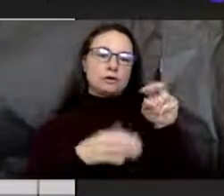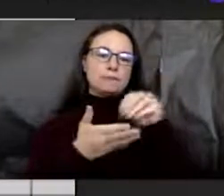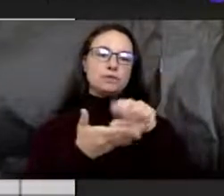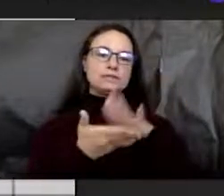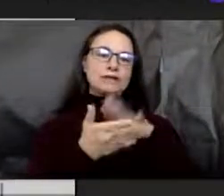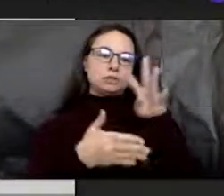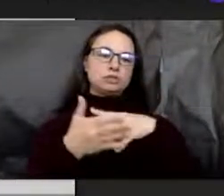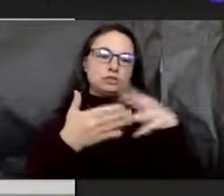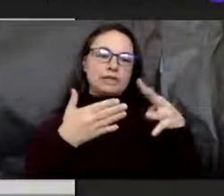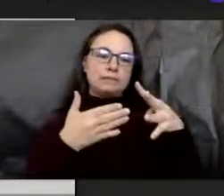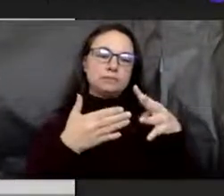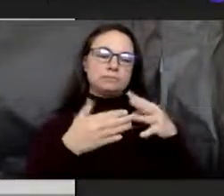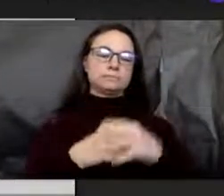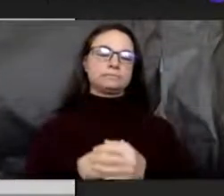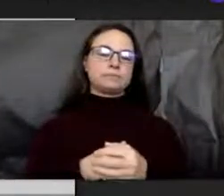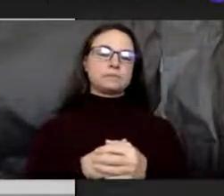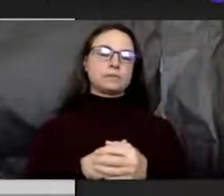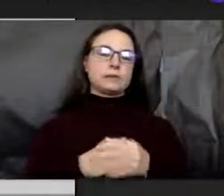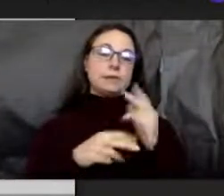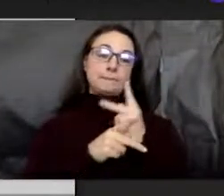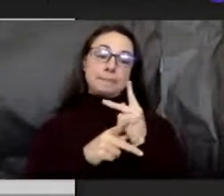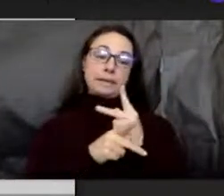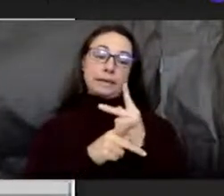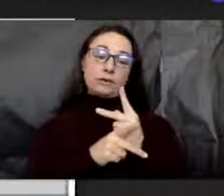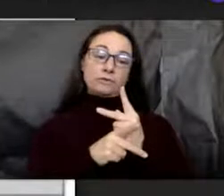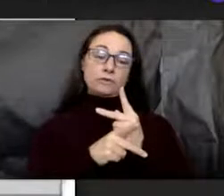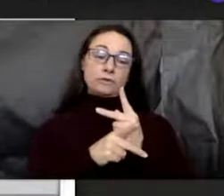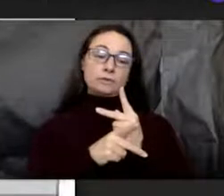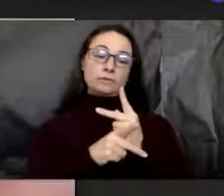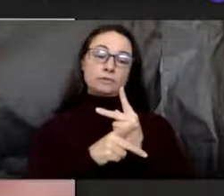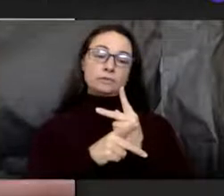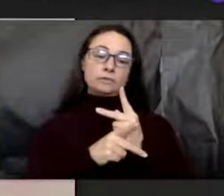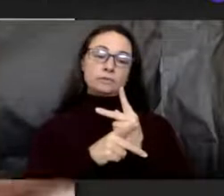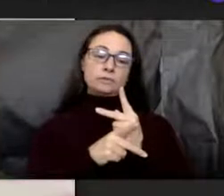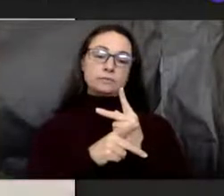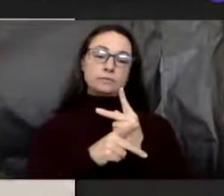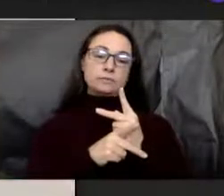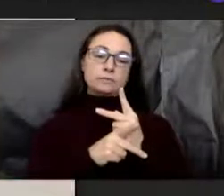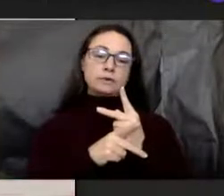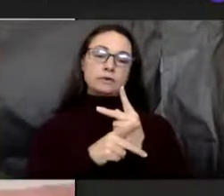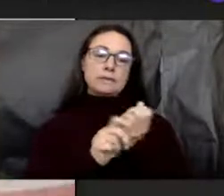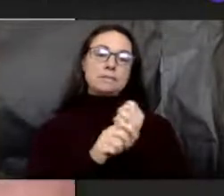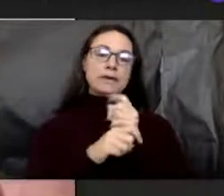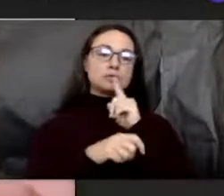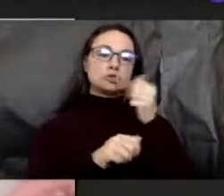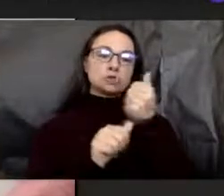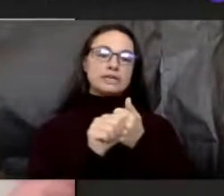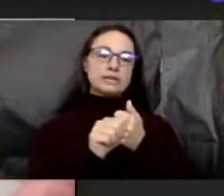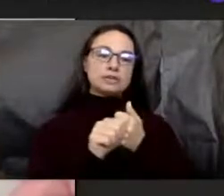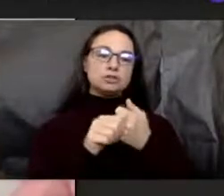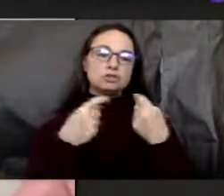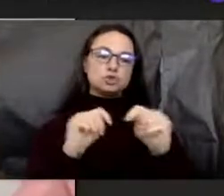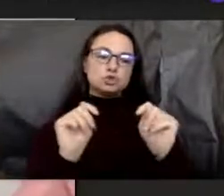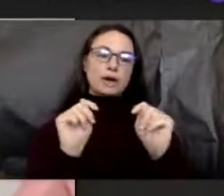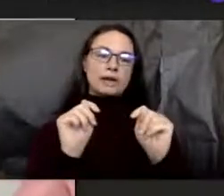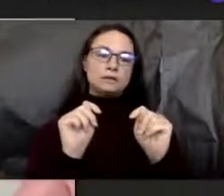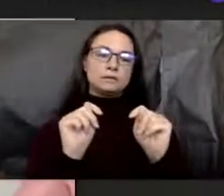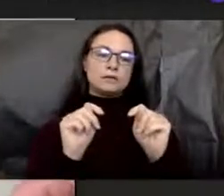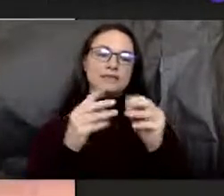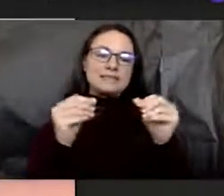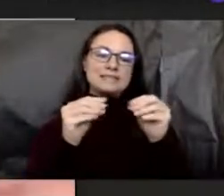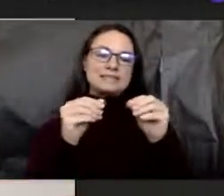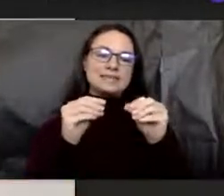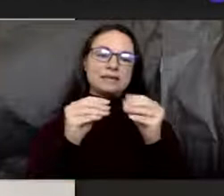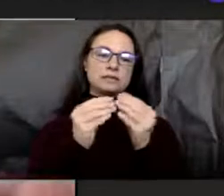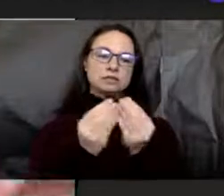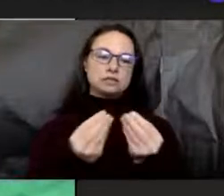table. You should be really careful, though, to make sure that each trial, your sand is smooth, it's the same depth